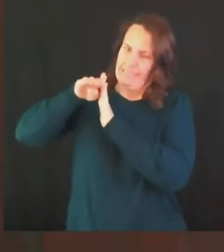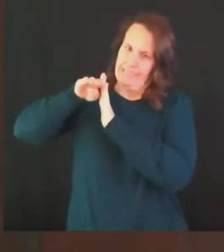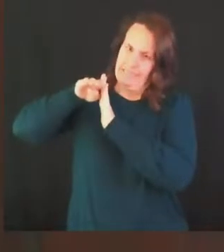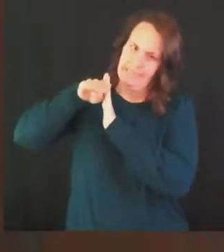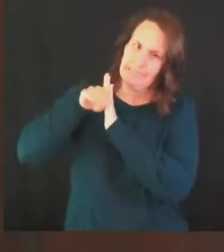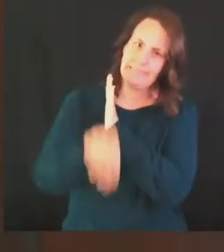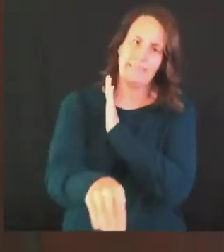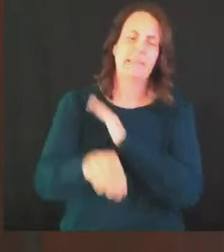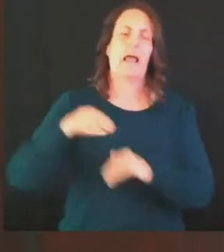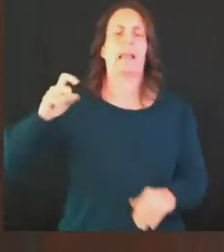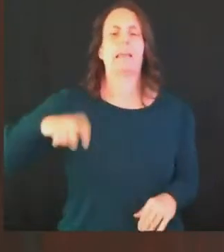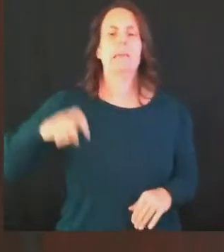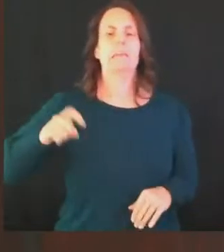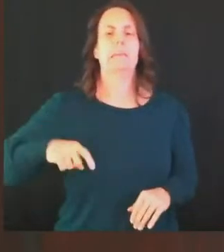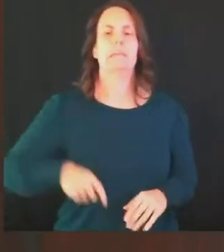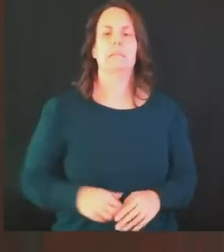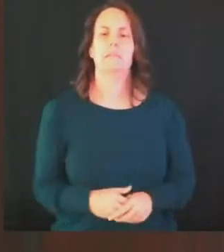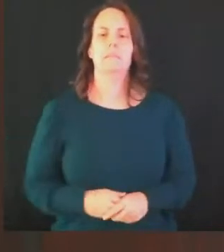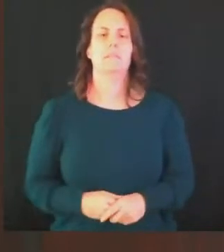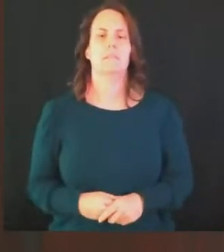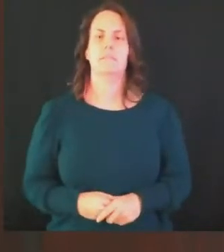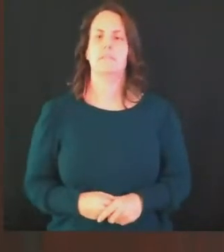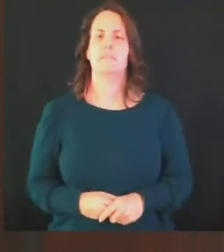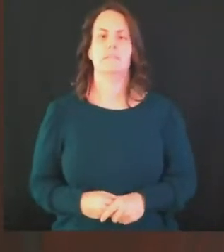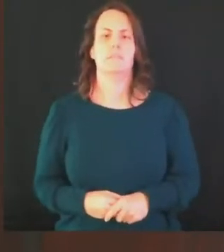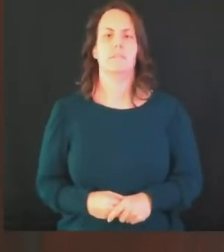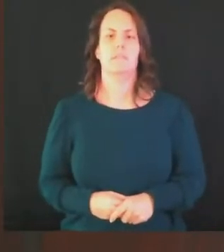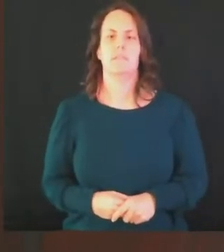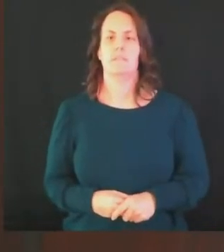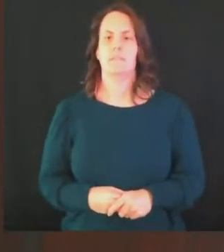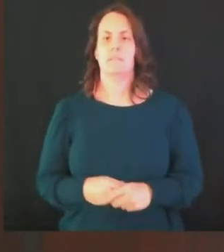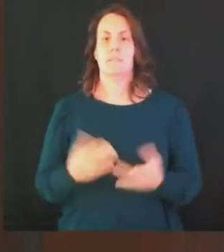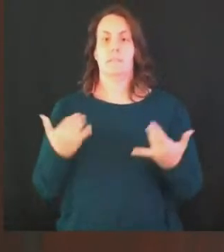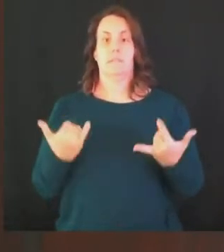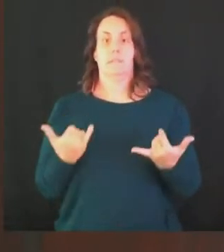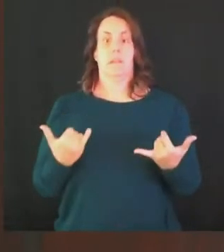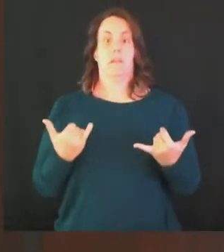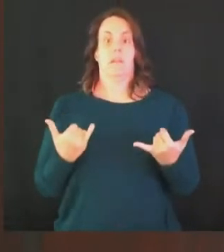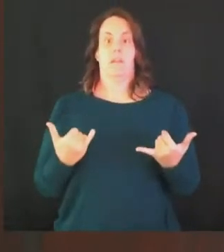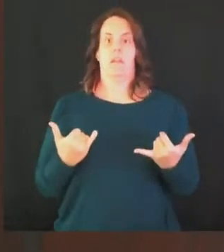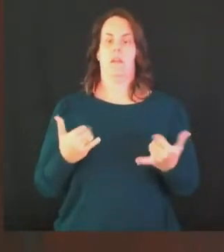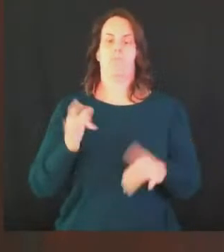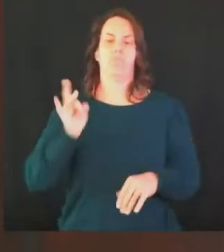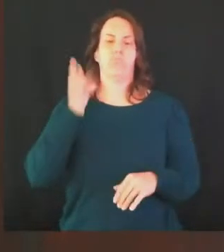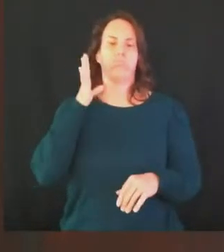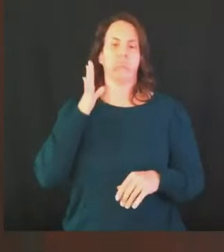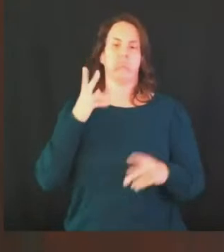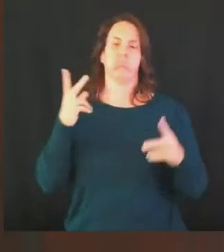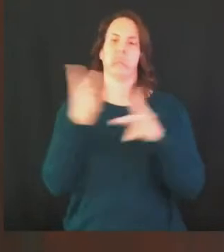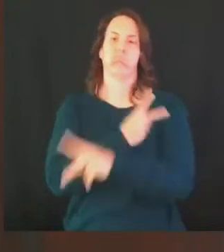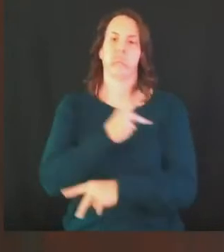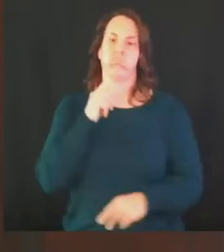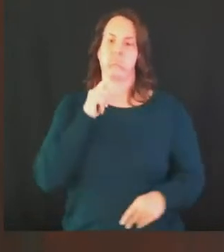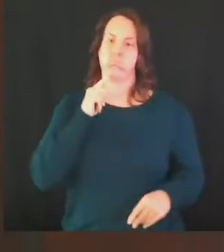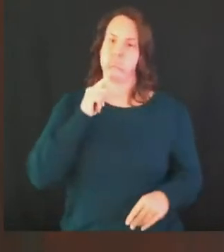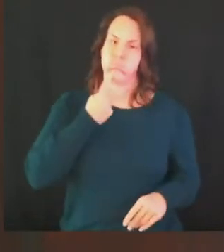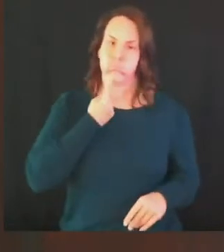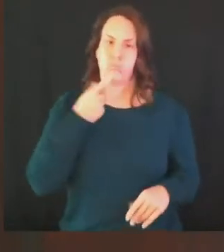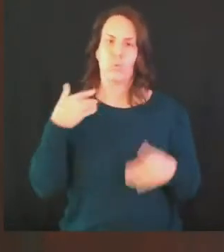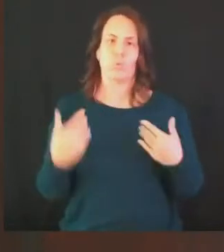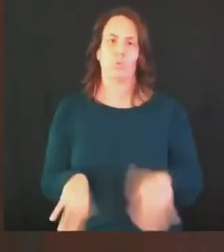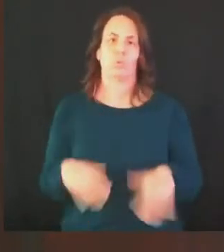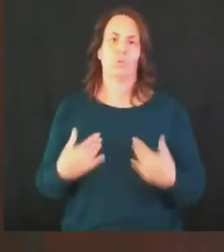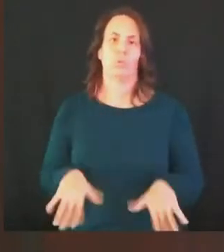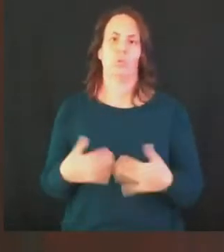yesterday, wearing a mask is simply not enough to flatten the curve. I'm once again calling on Wisconsinites to hunker down